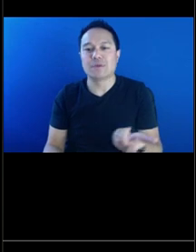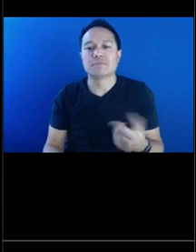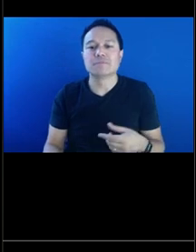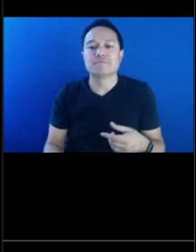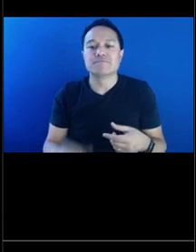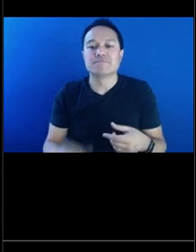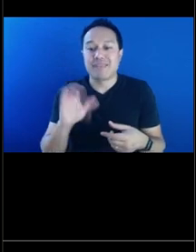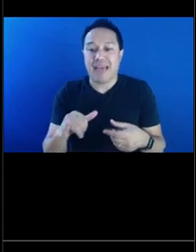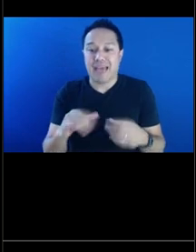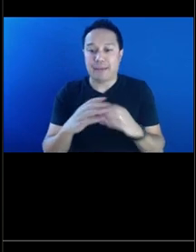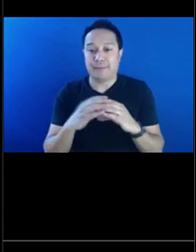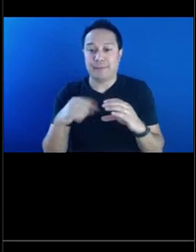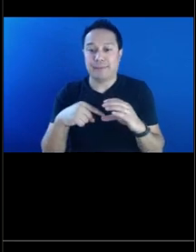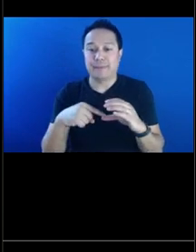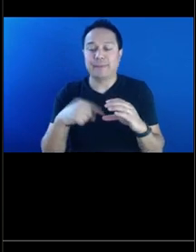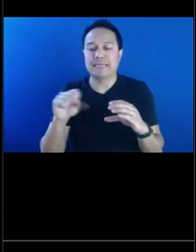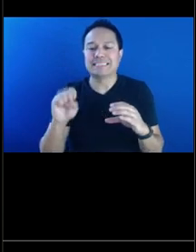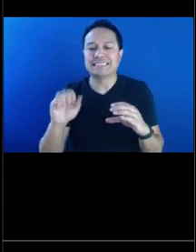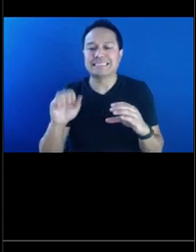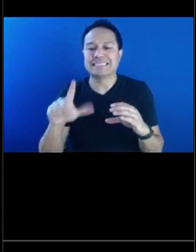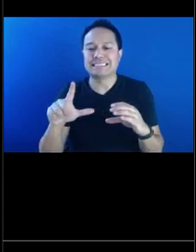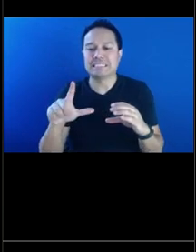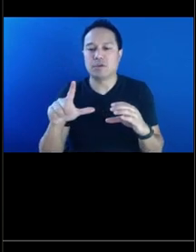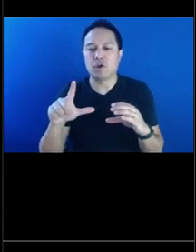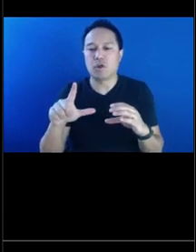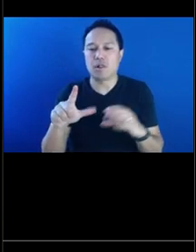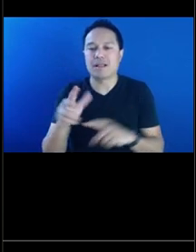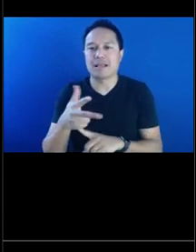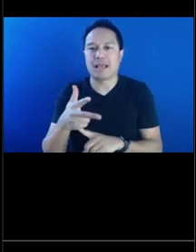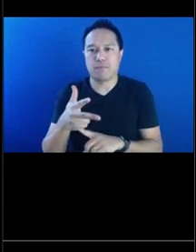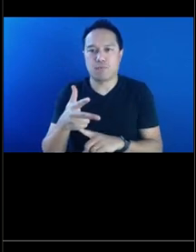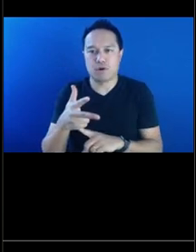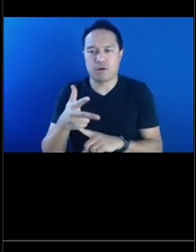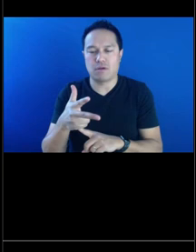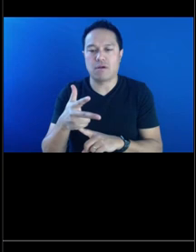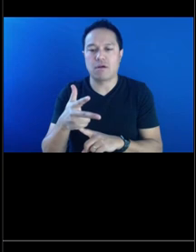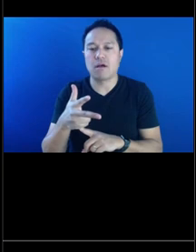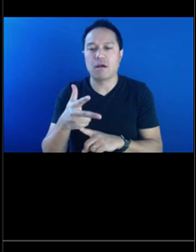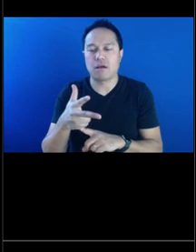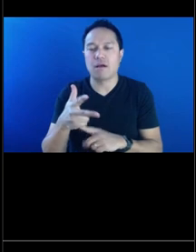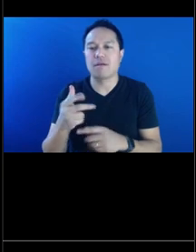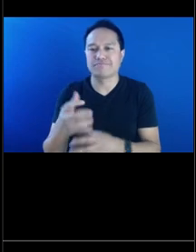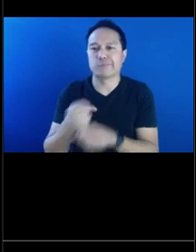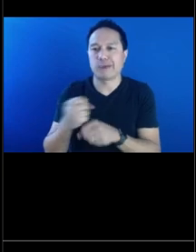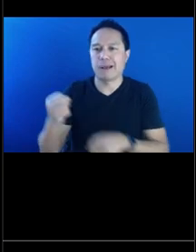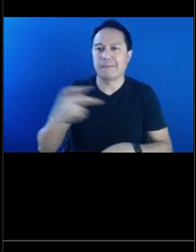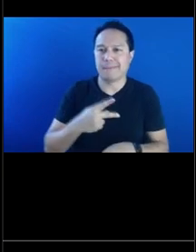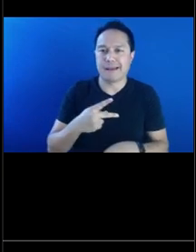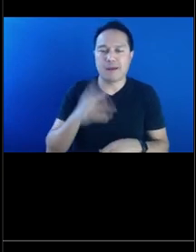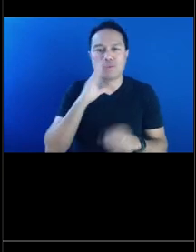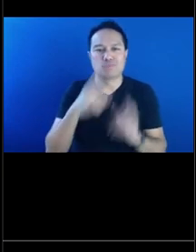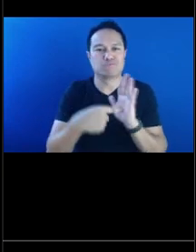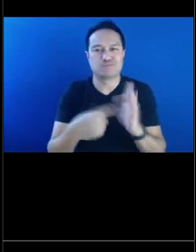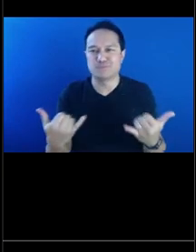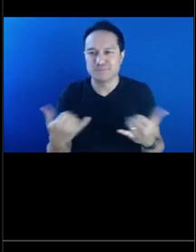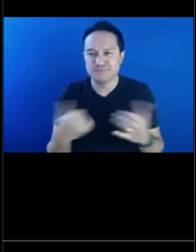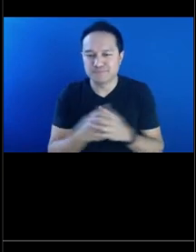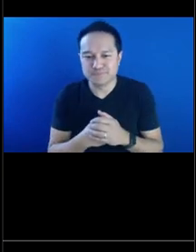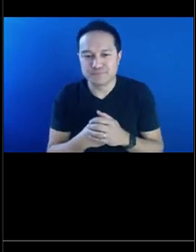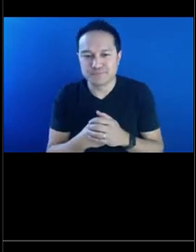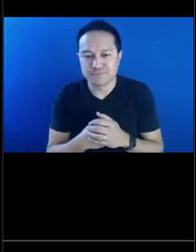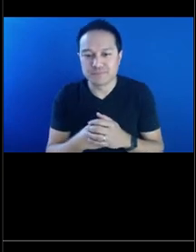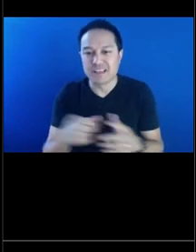seal cameras that we captured back from a seal, and you're gonna hear all about those today. And these are some of the great folks that we work with and the whole